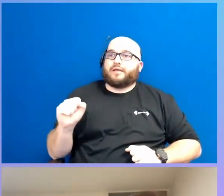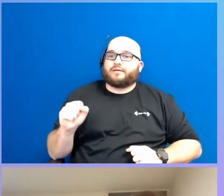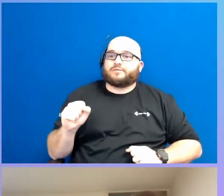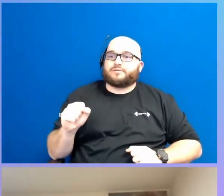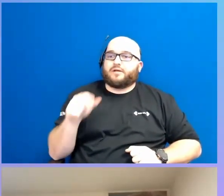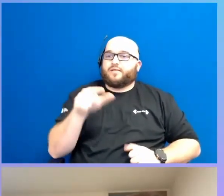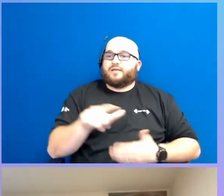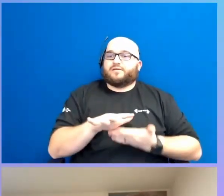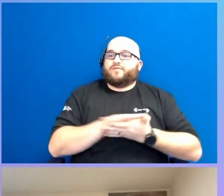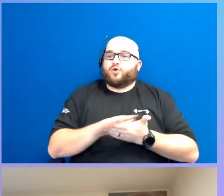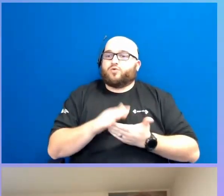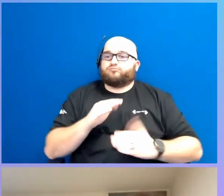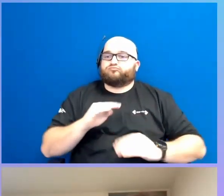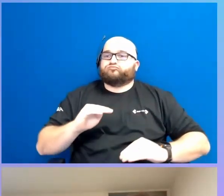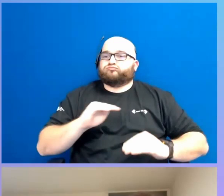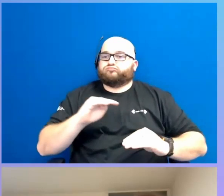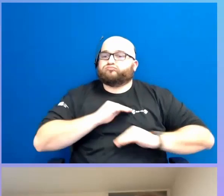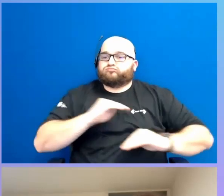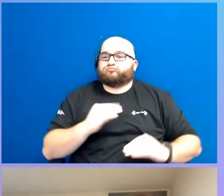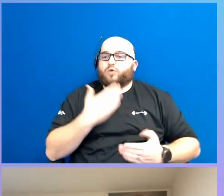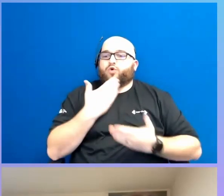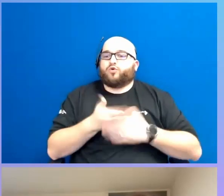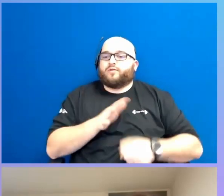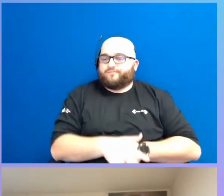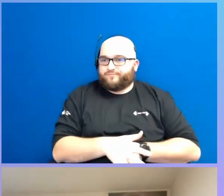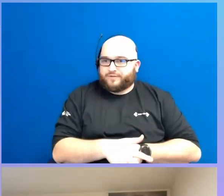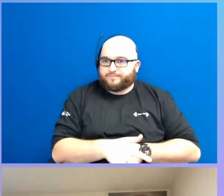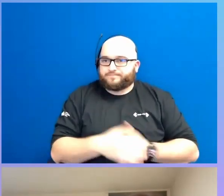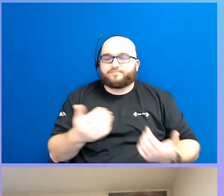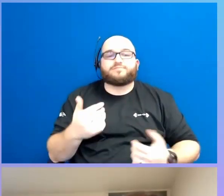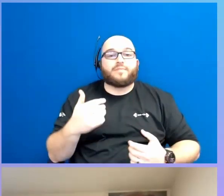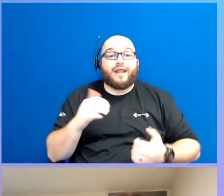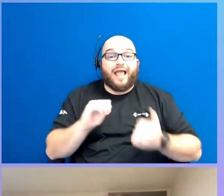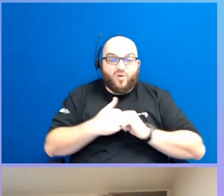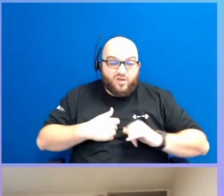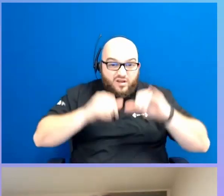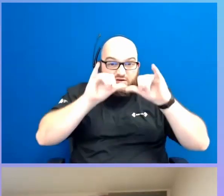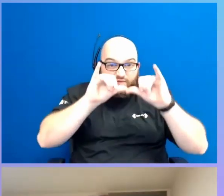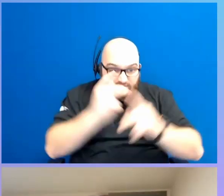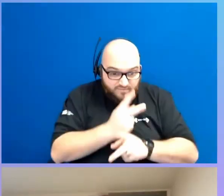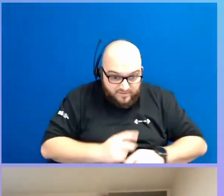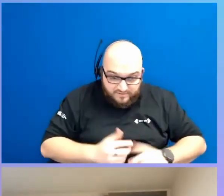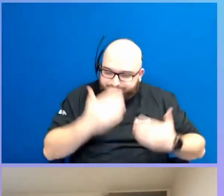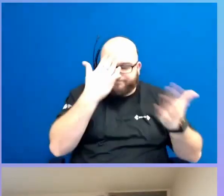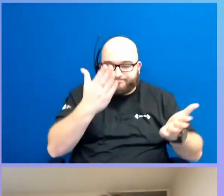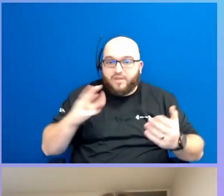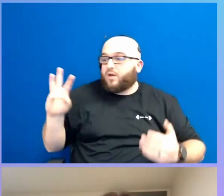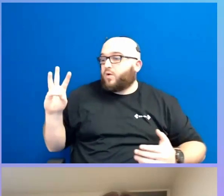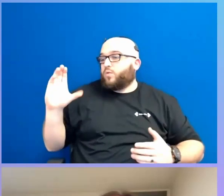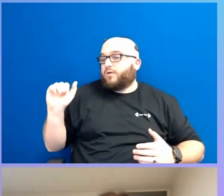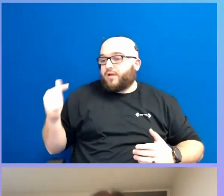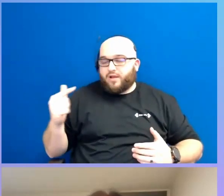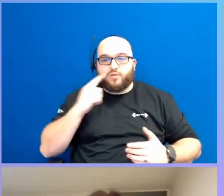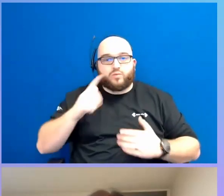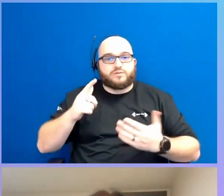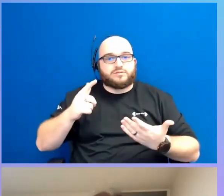was sufficient? I don't really know how to measure that. WCAG was written with the idea that humans